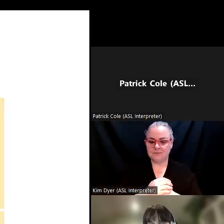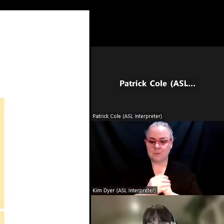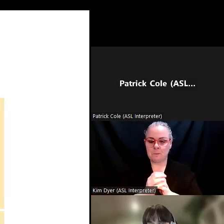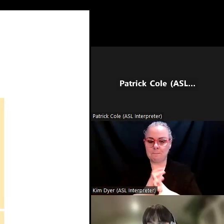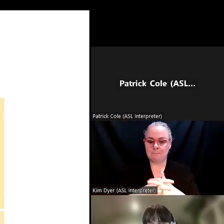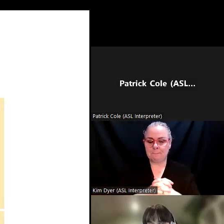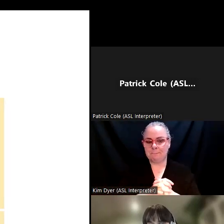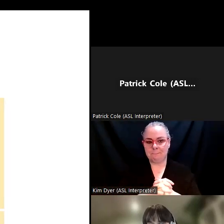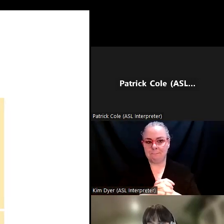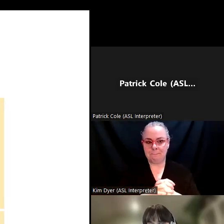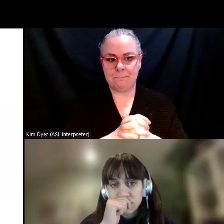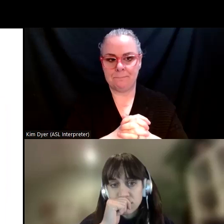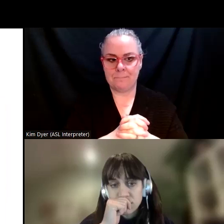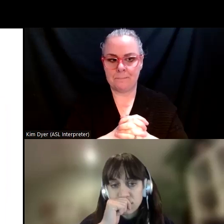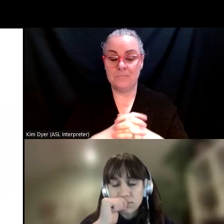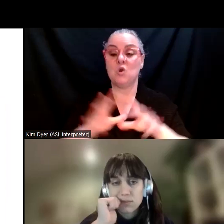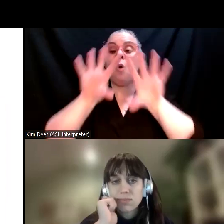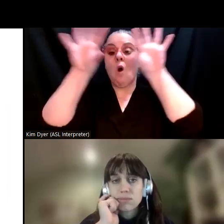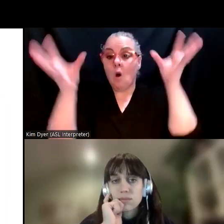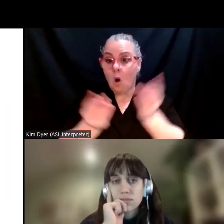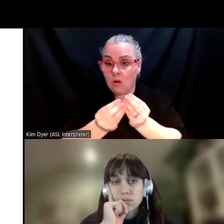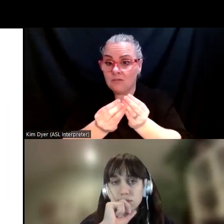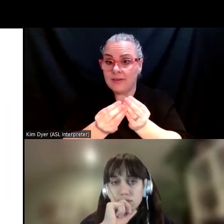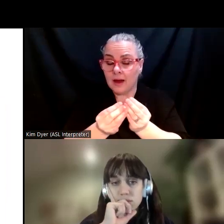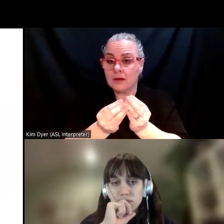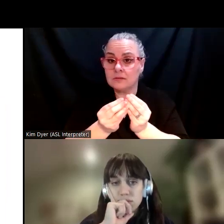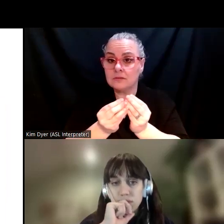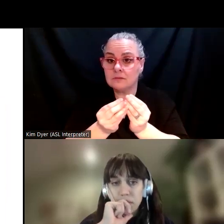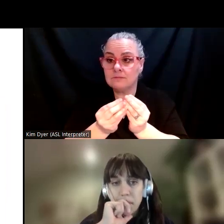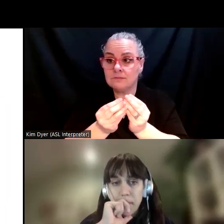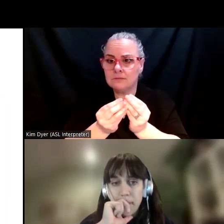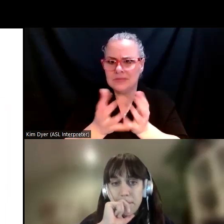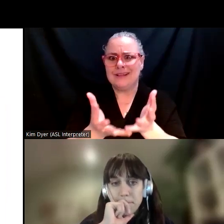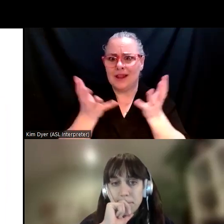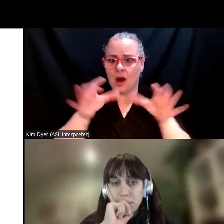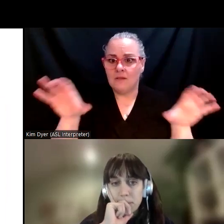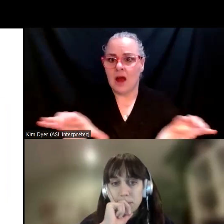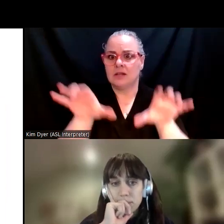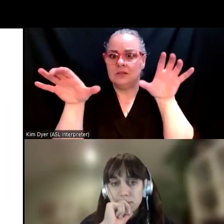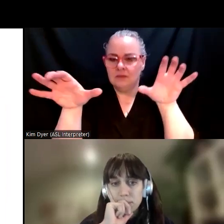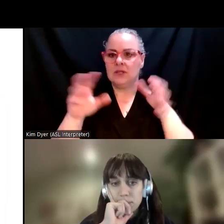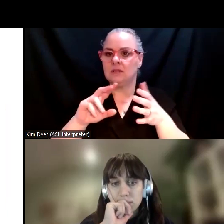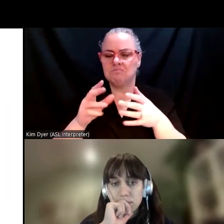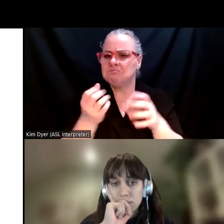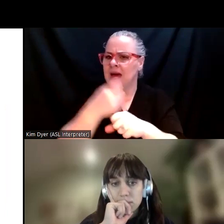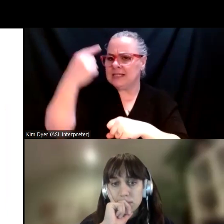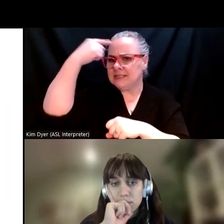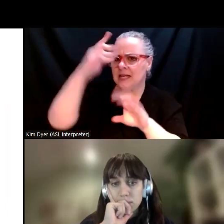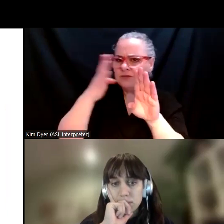So all of that together is there's a lot of activity, and that makes a lot of sense for a